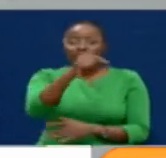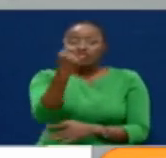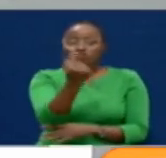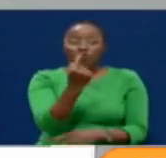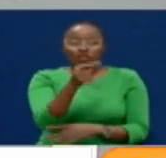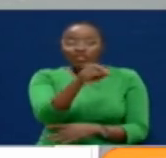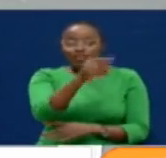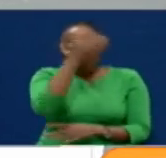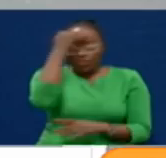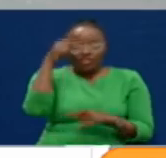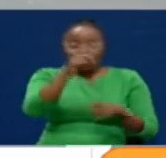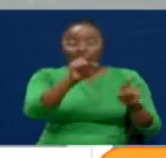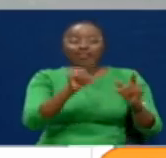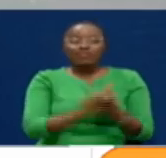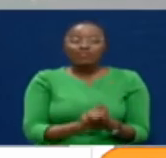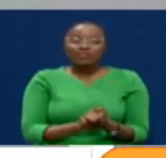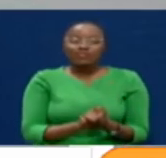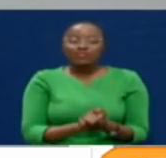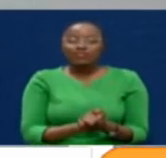Except himself.